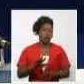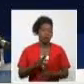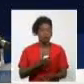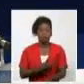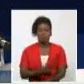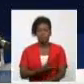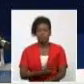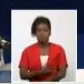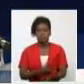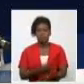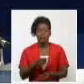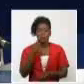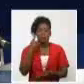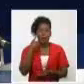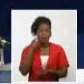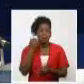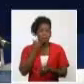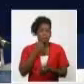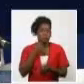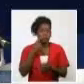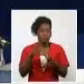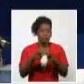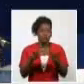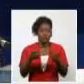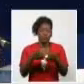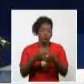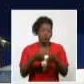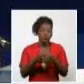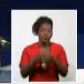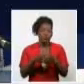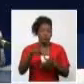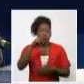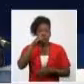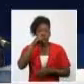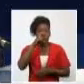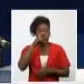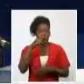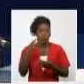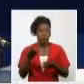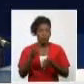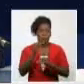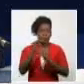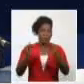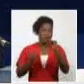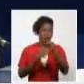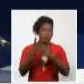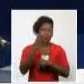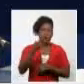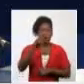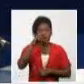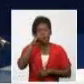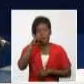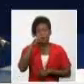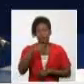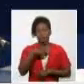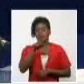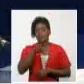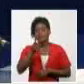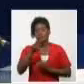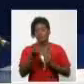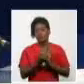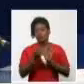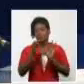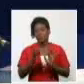Of the cases confirmed yesterday, the age groups more affected were those younger of 40